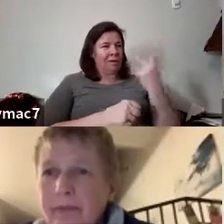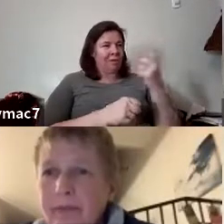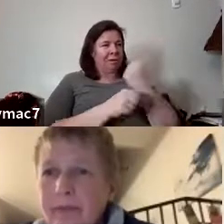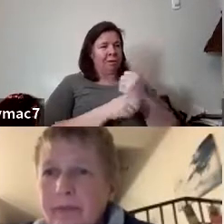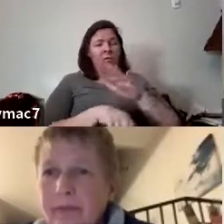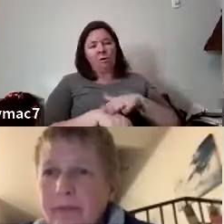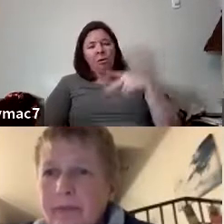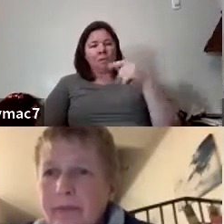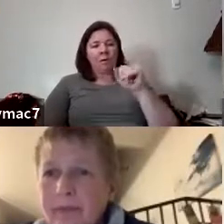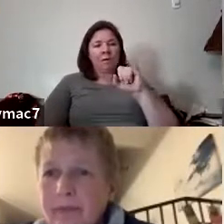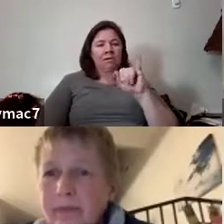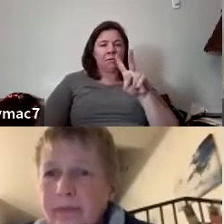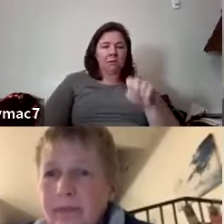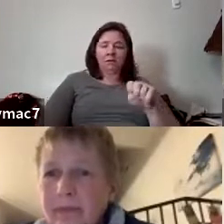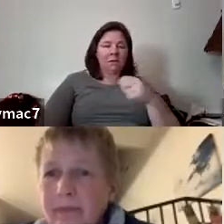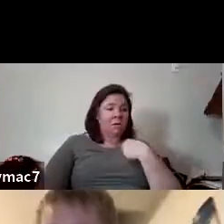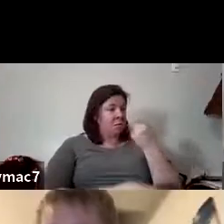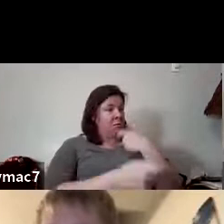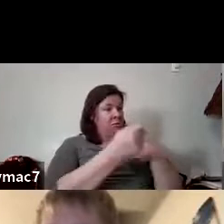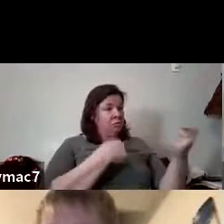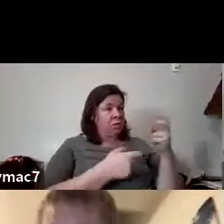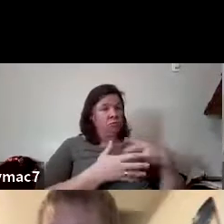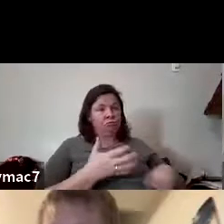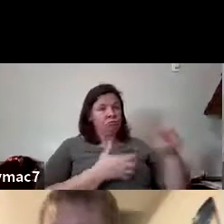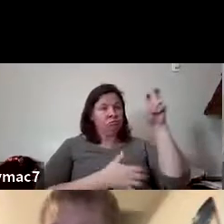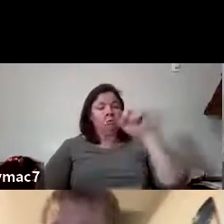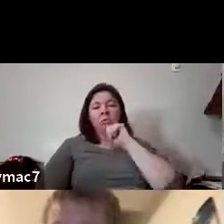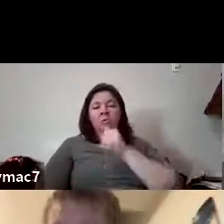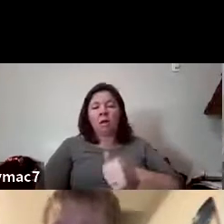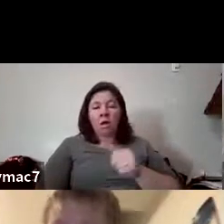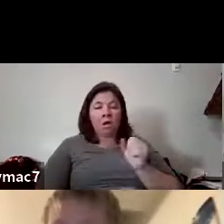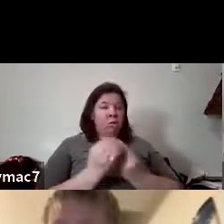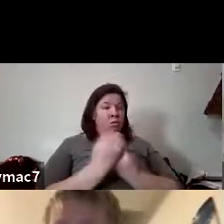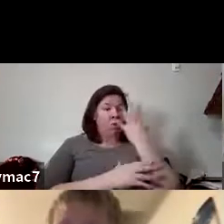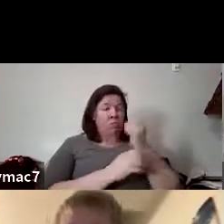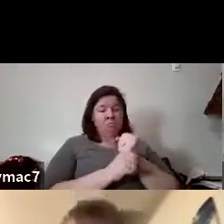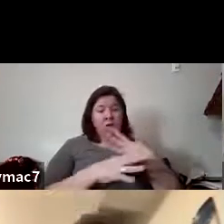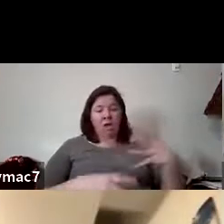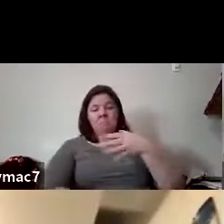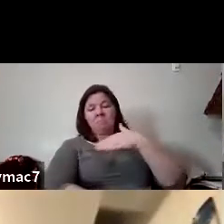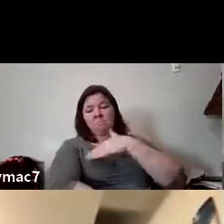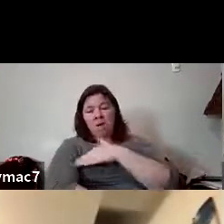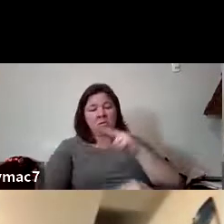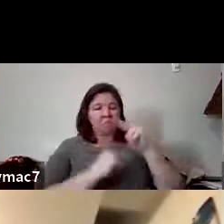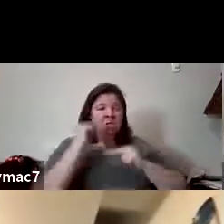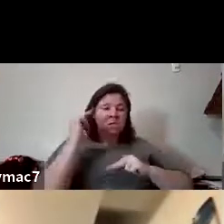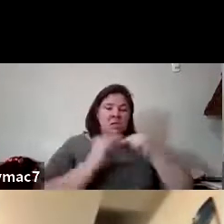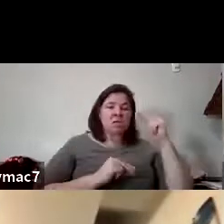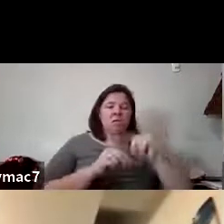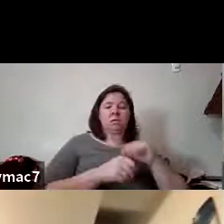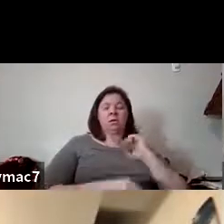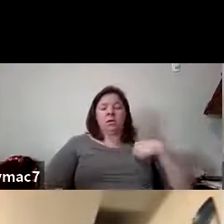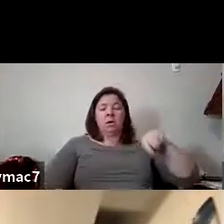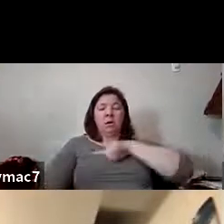ONPASSIVE. I wouldn't trade the journey and the growth. It's built up a muscle in all of us where we can go out in